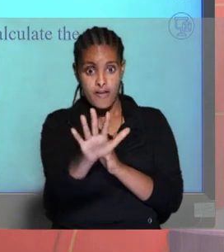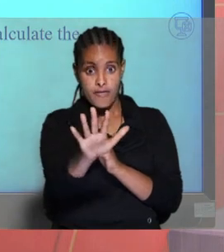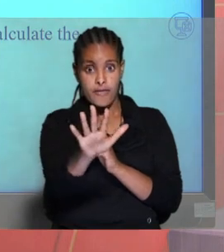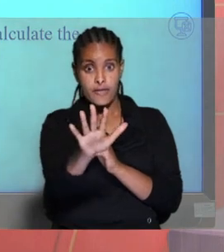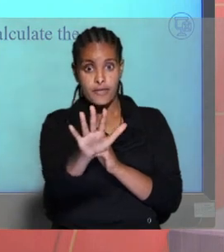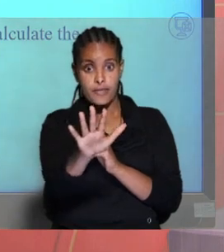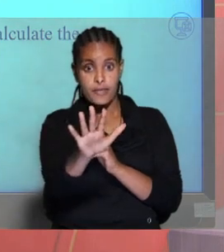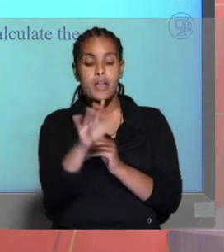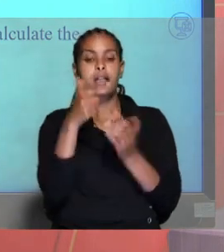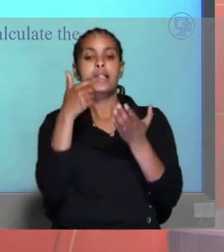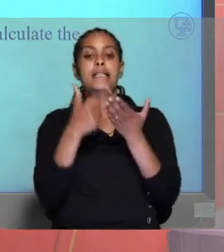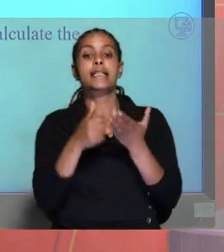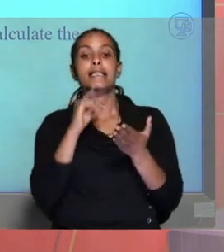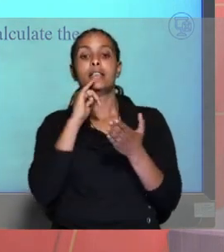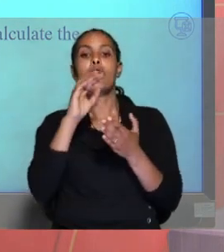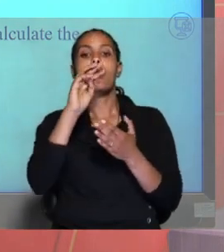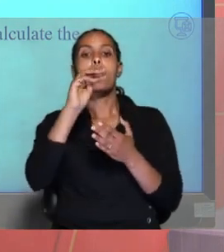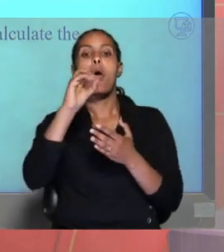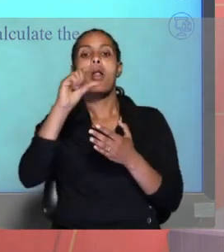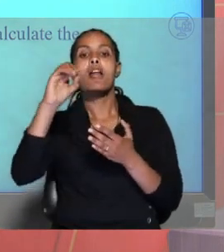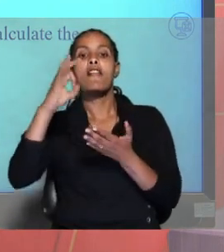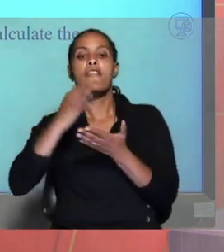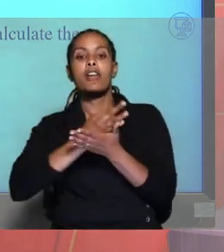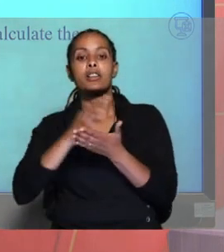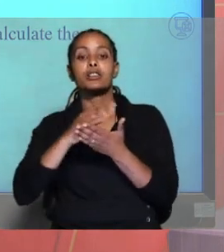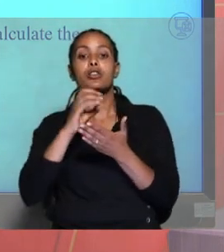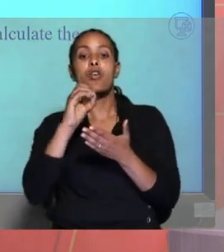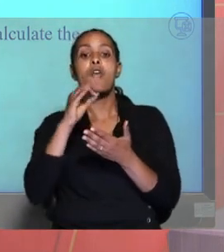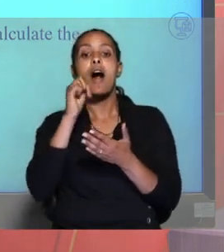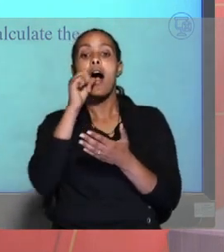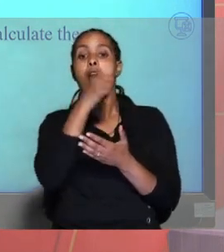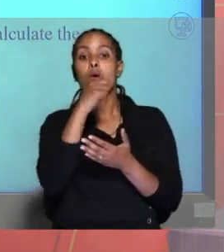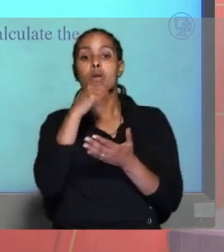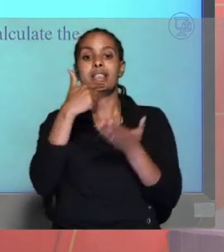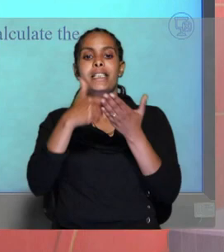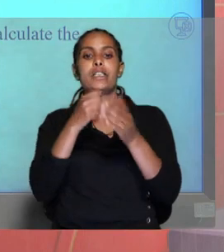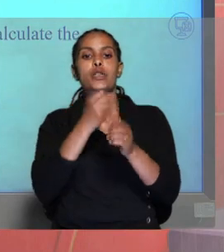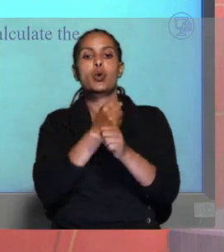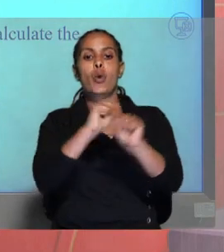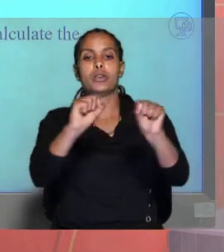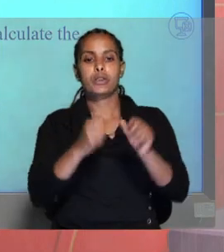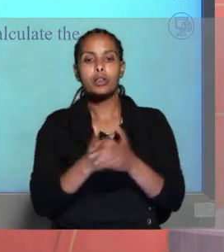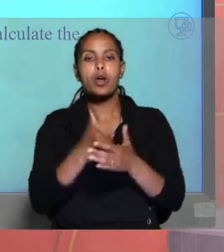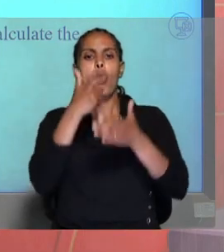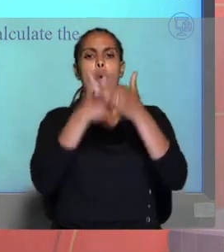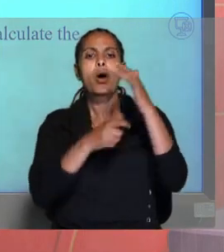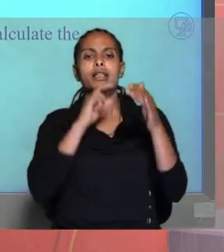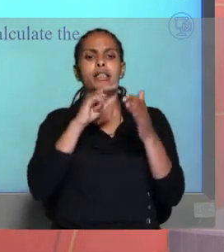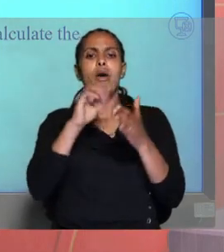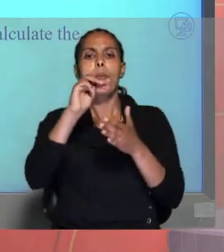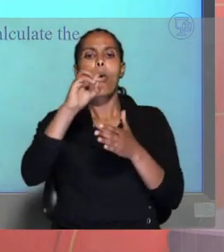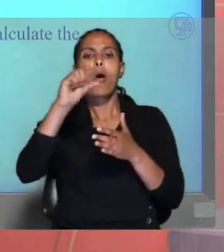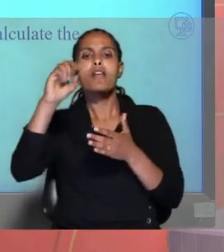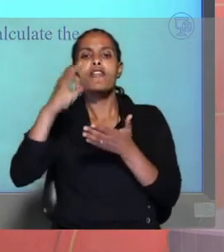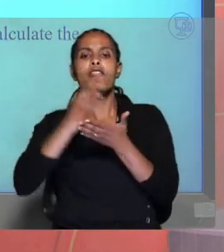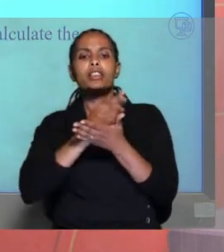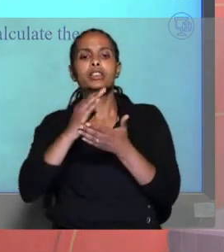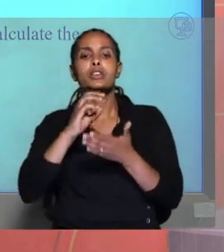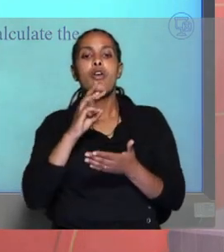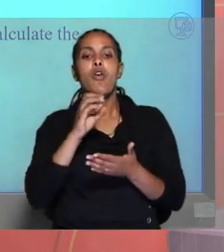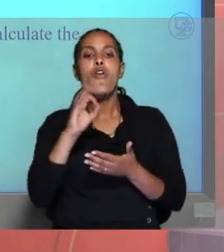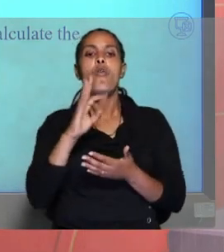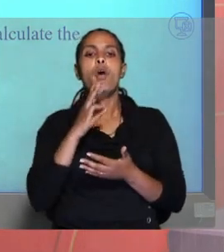0.25. This is mole fraction of alcohol in this solution. What is the mole fraction of